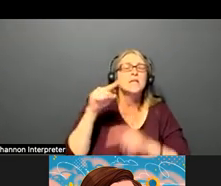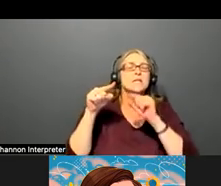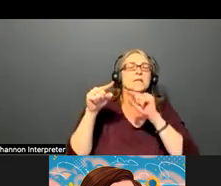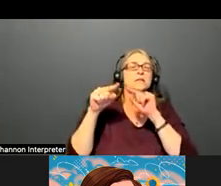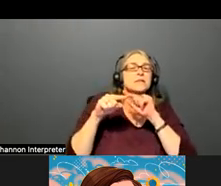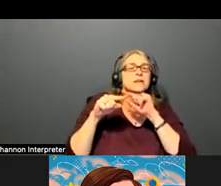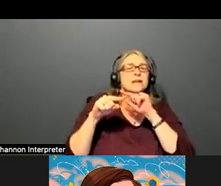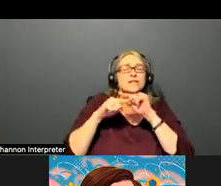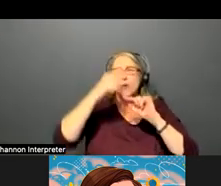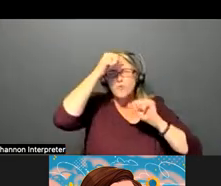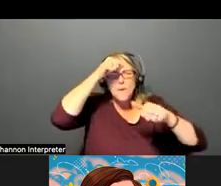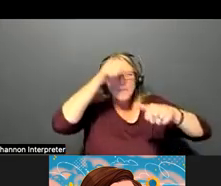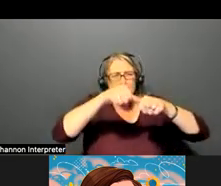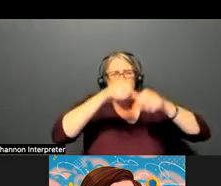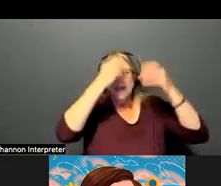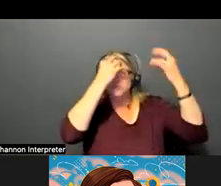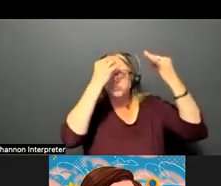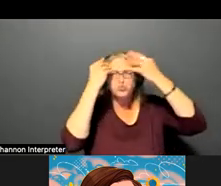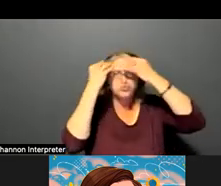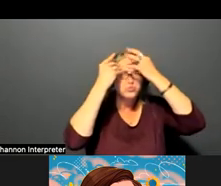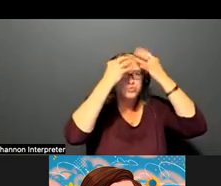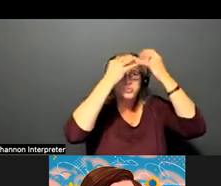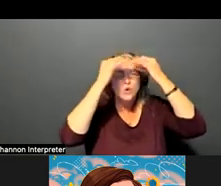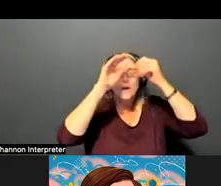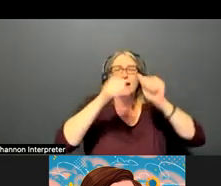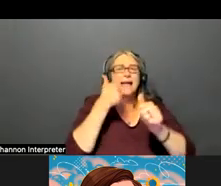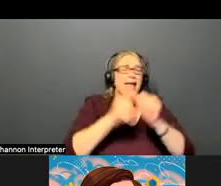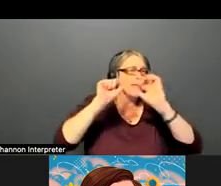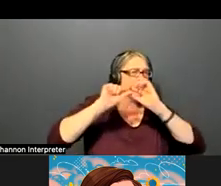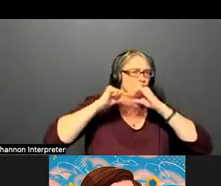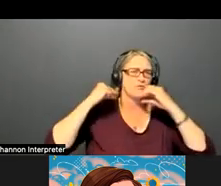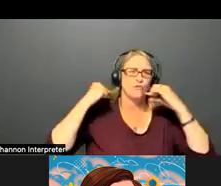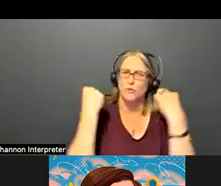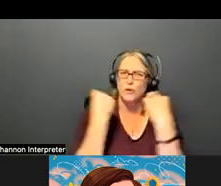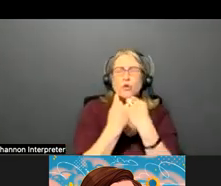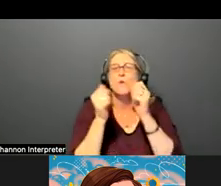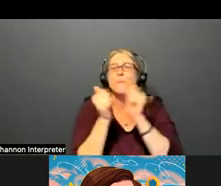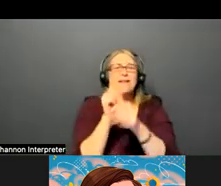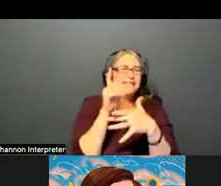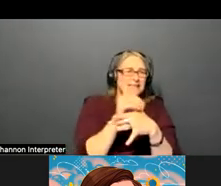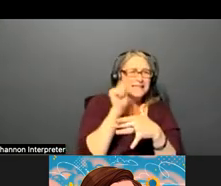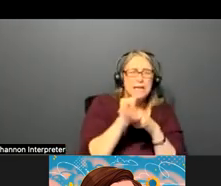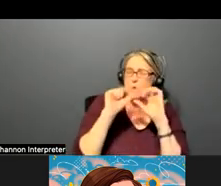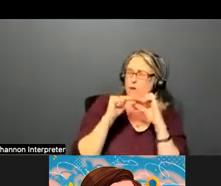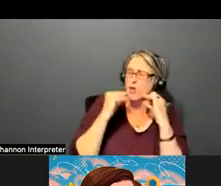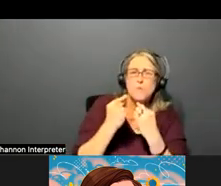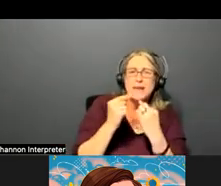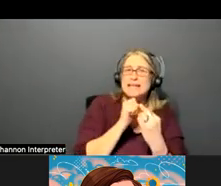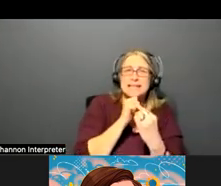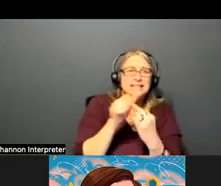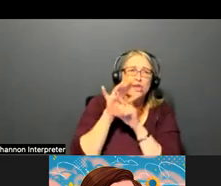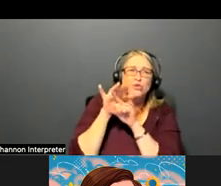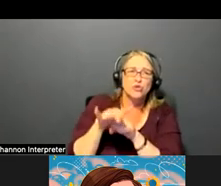in mind, that in every demographic group, I like to say that disability is, it does not discriminate.